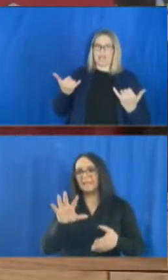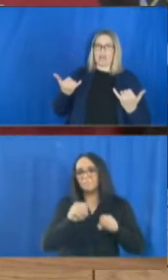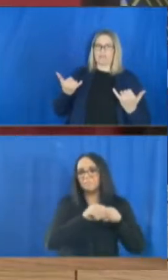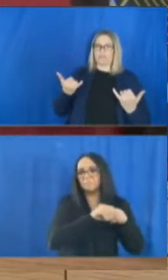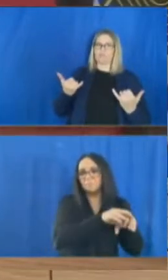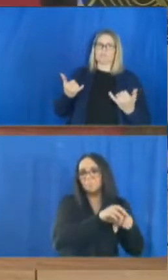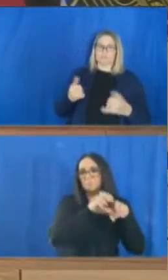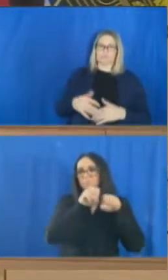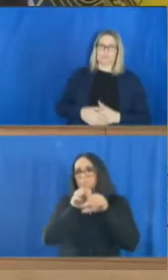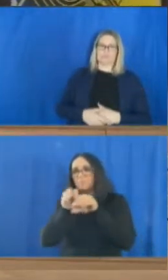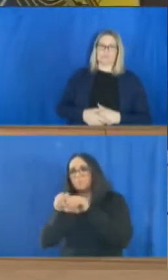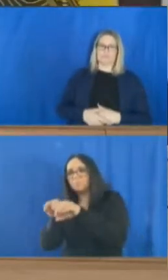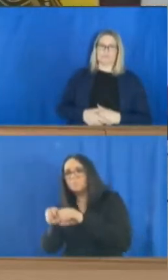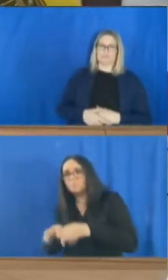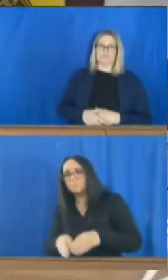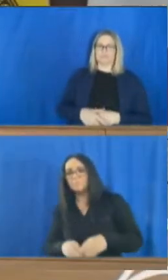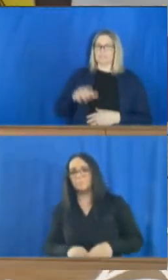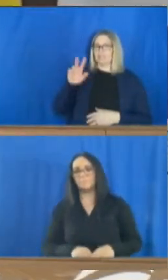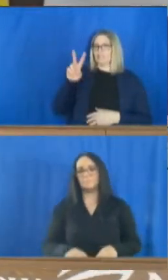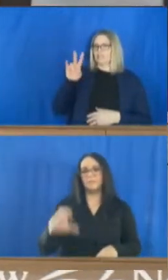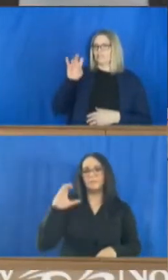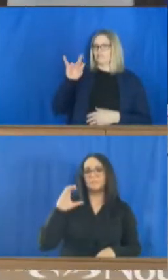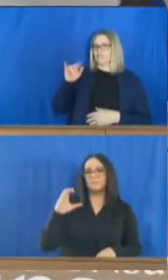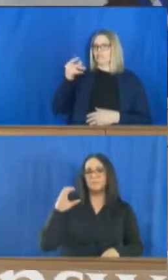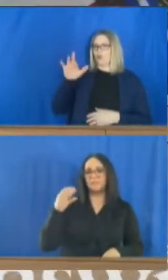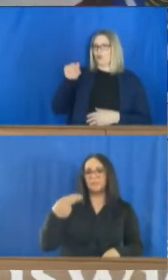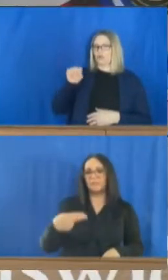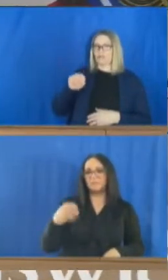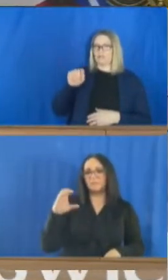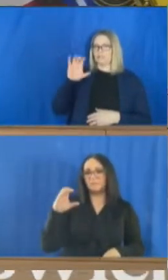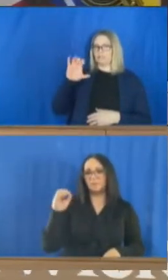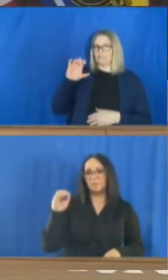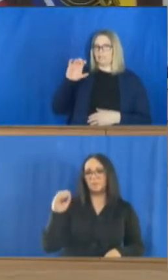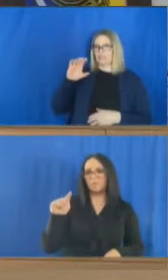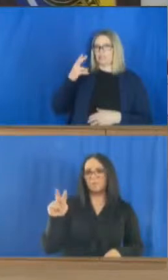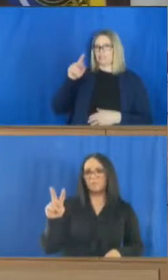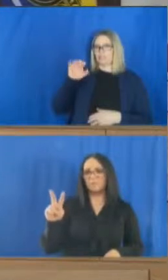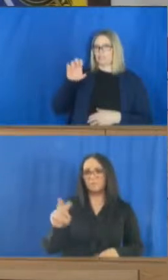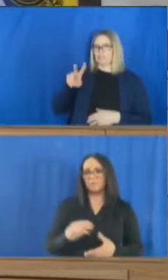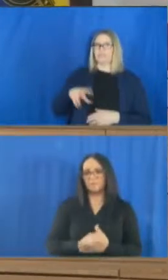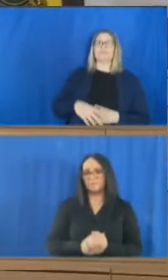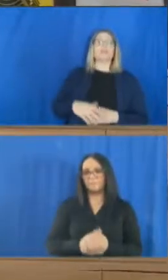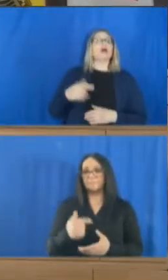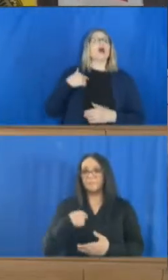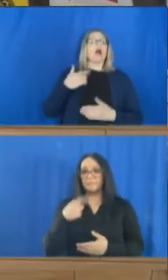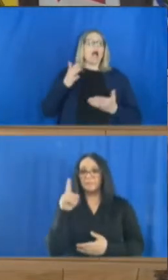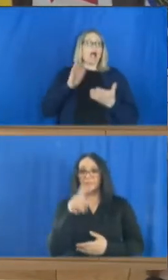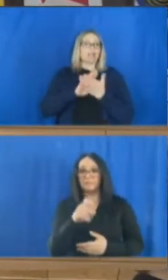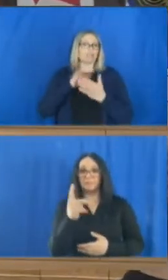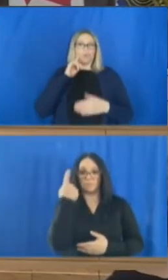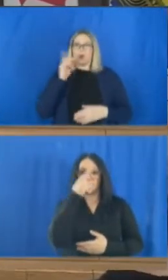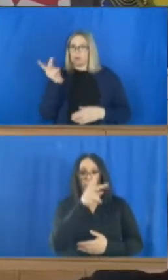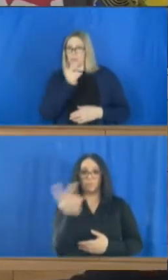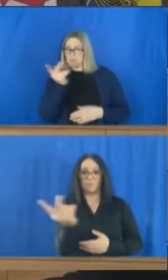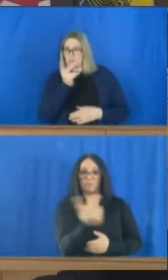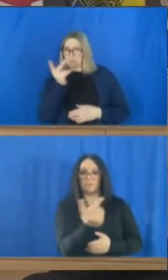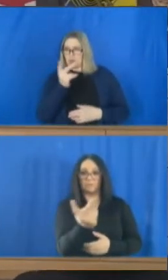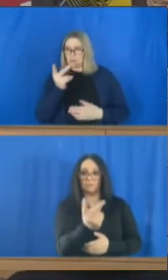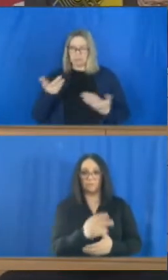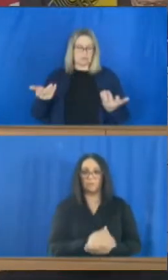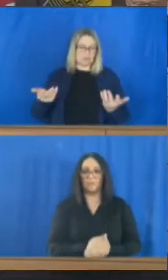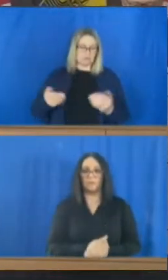had their booster, which means that the majority haven't. And we've heard from some New Brunswickers who don't plan on getting boosted. Are